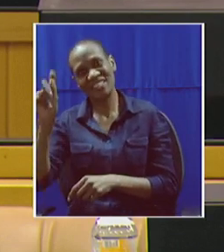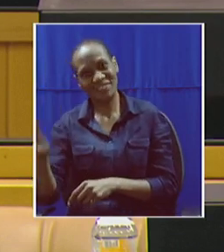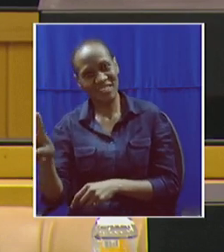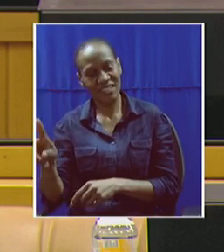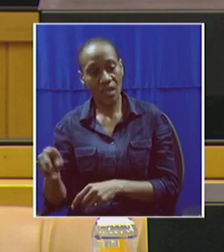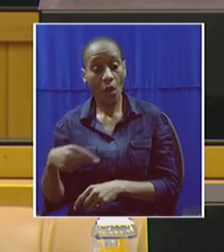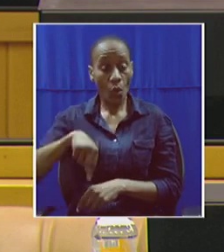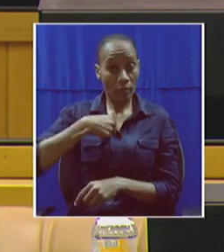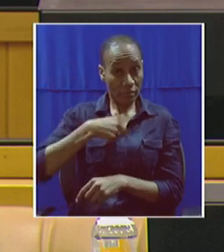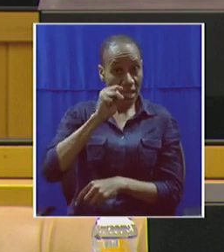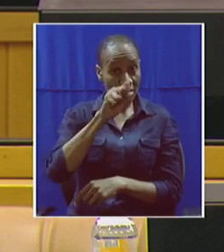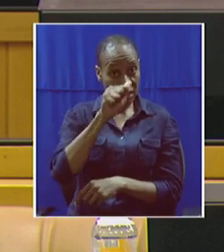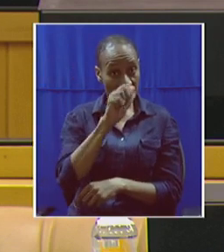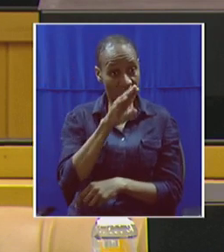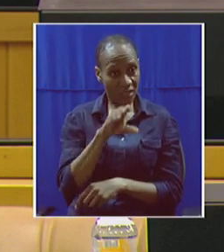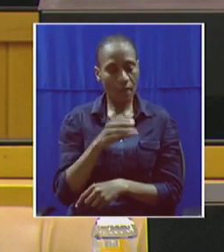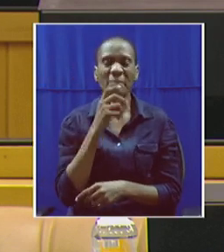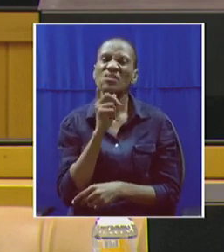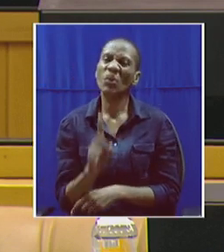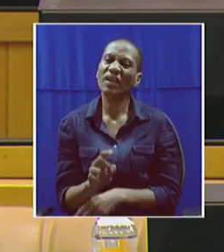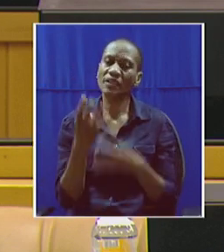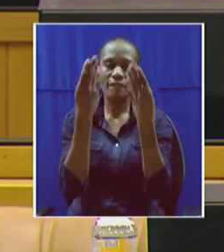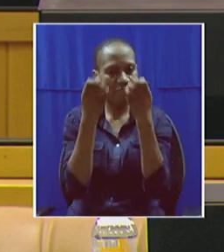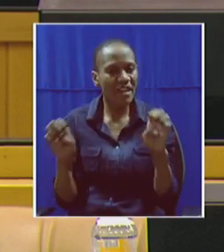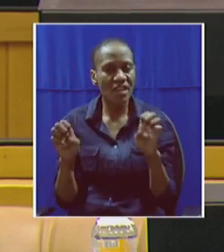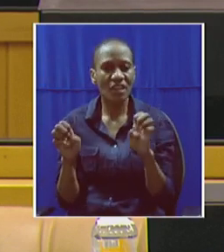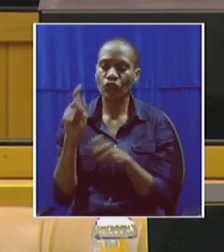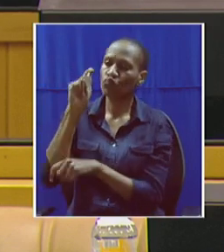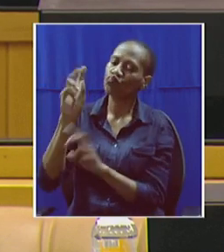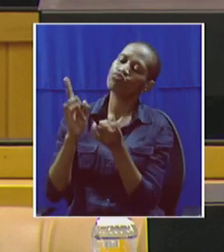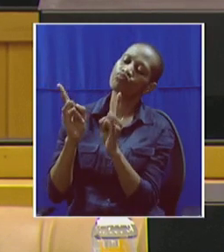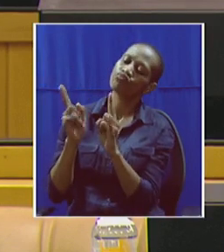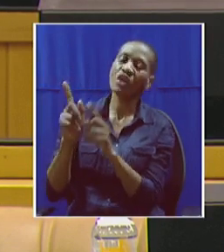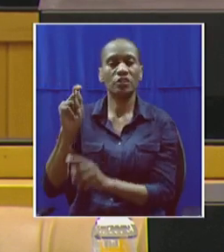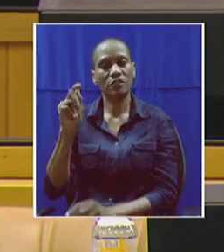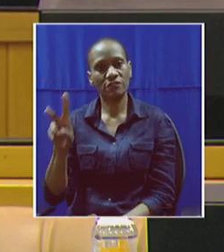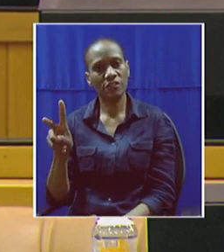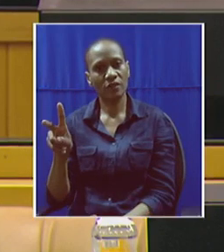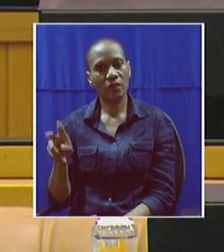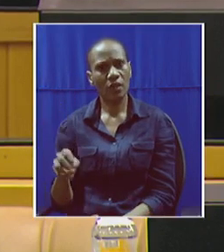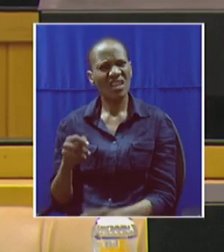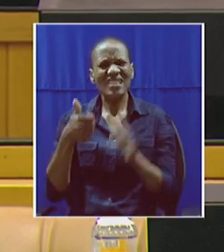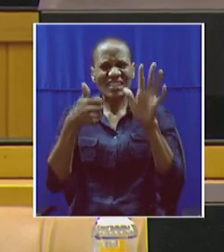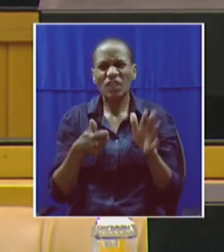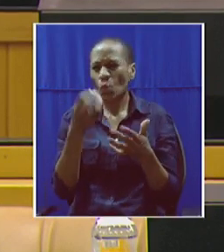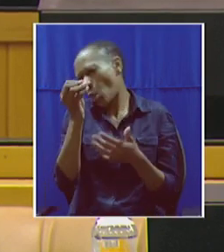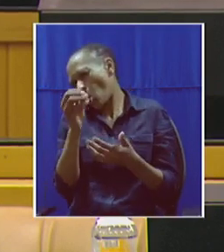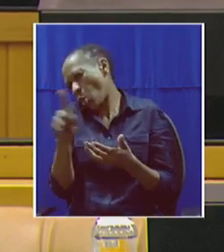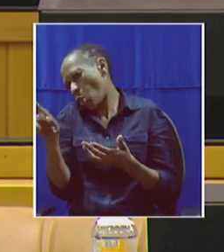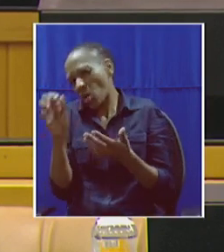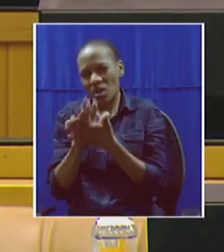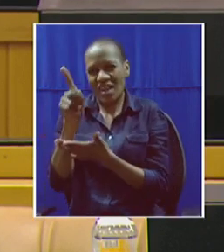Air and we can give you six to 11 platforms for free